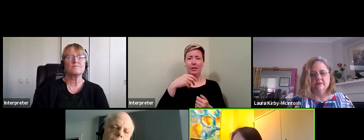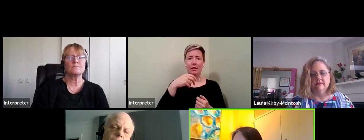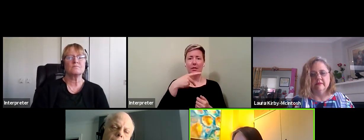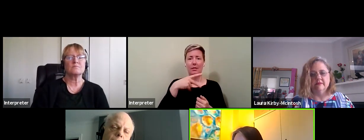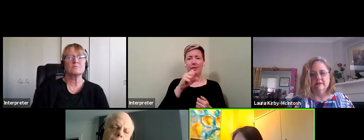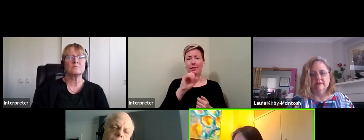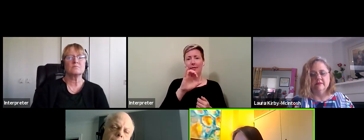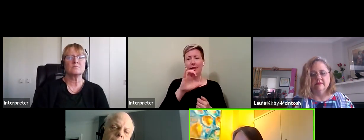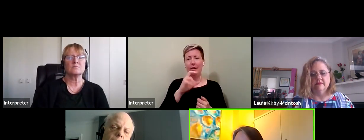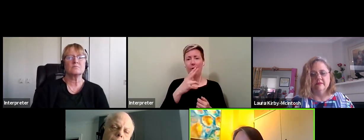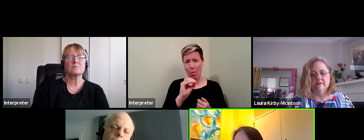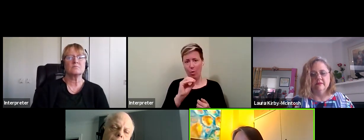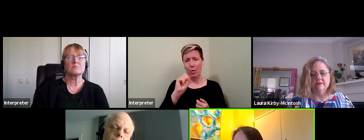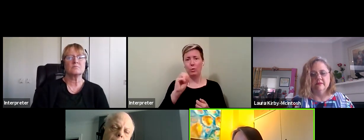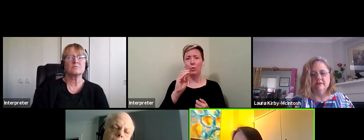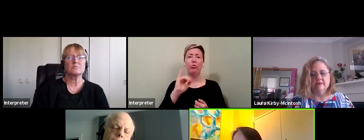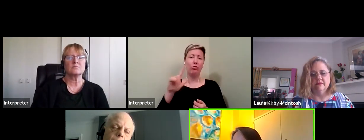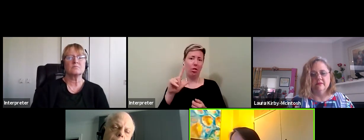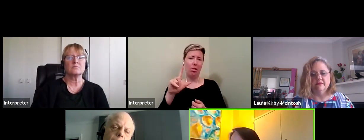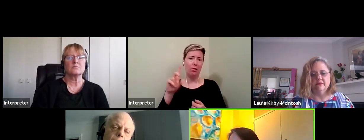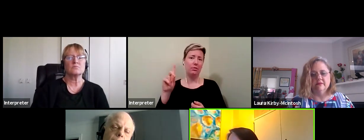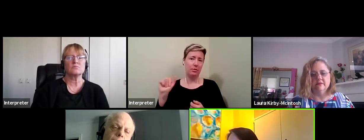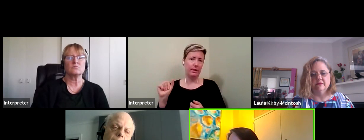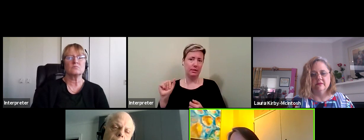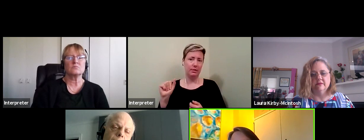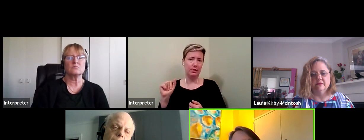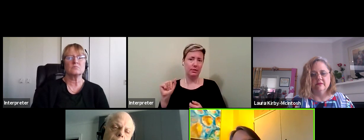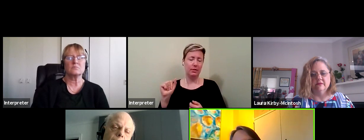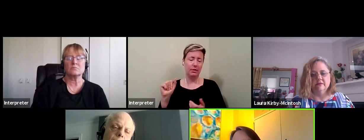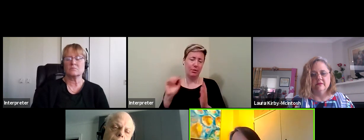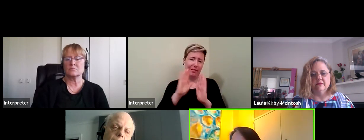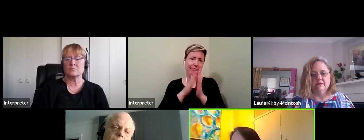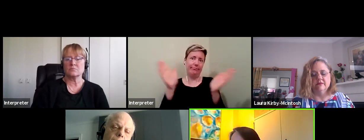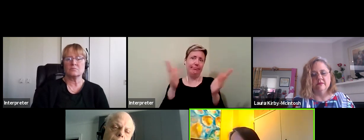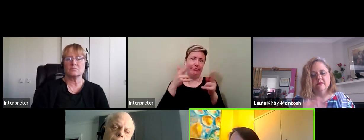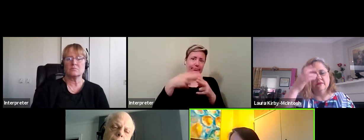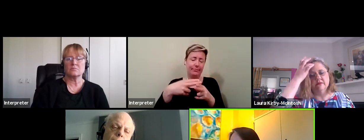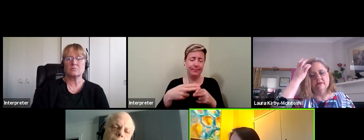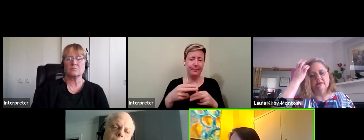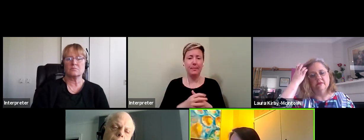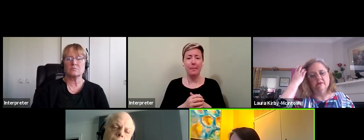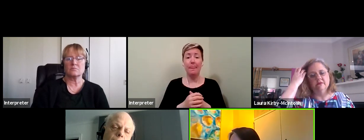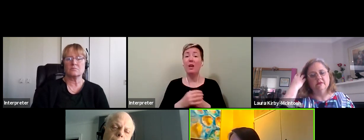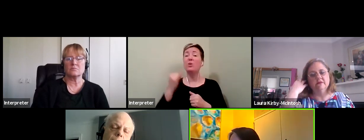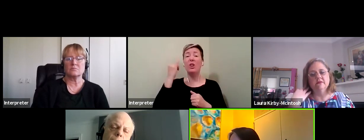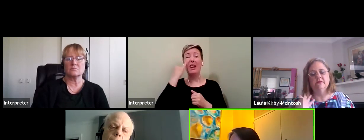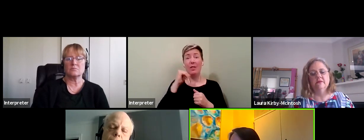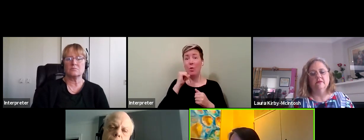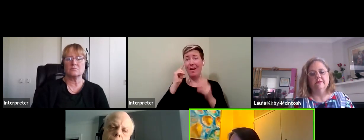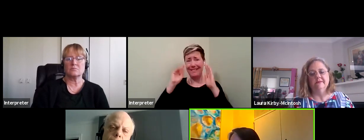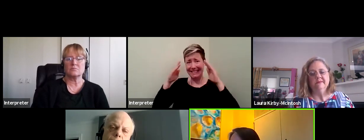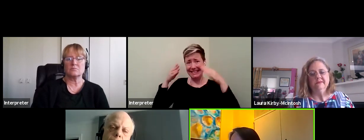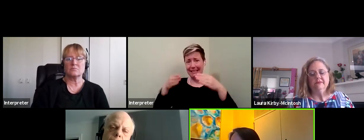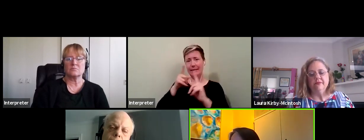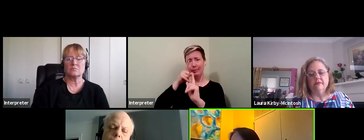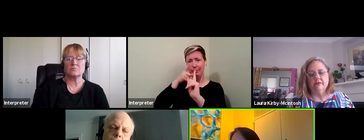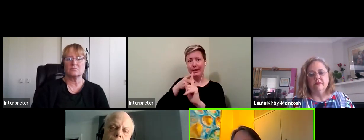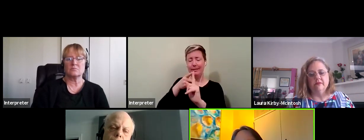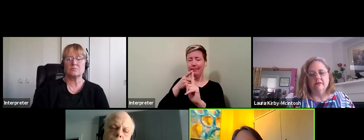So my concerns are that without dedicated support, those individuals will not have equal access to testing,